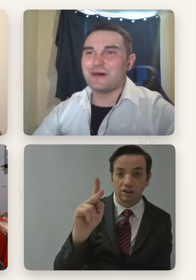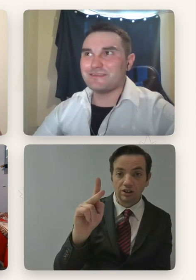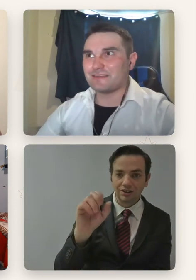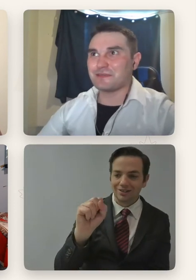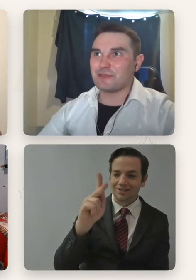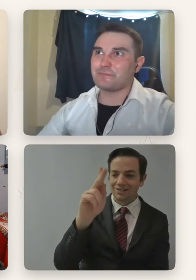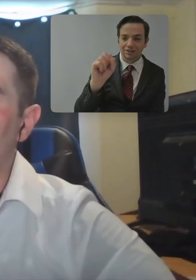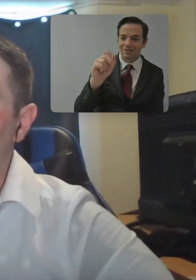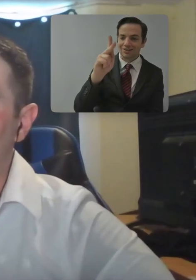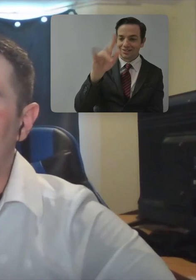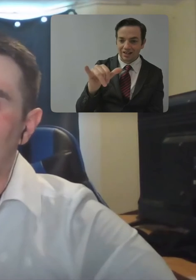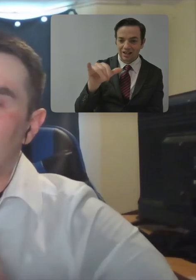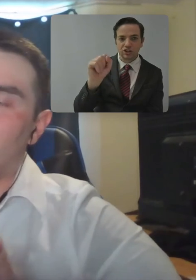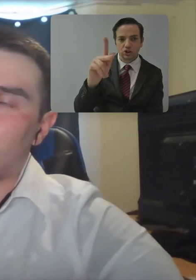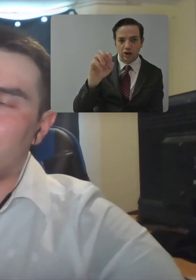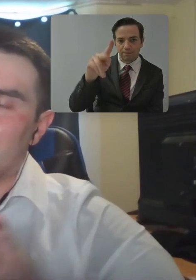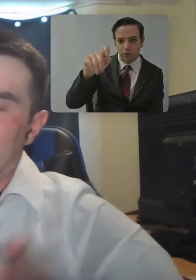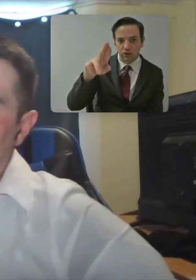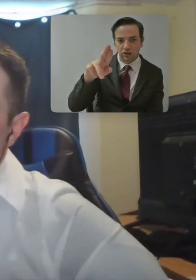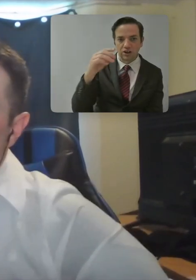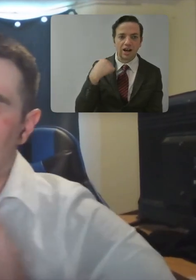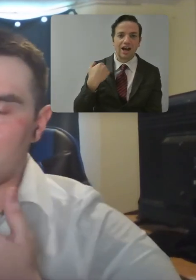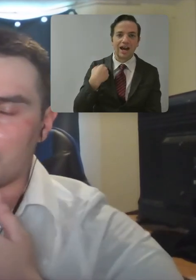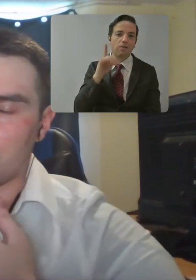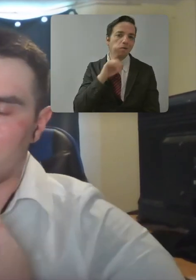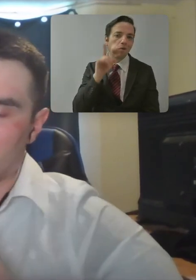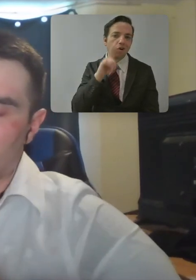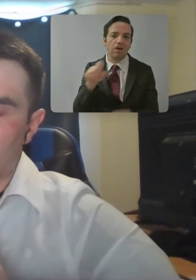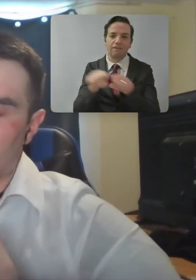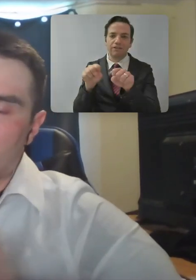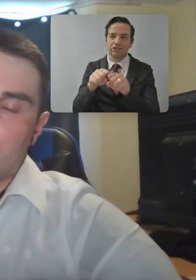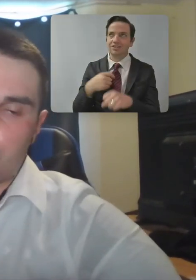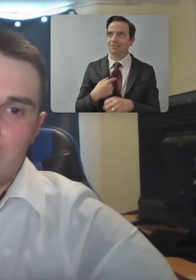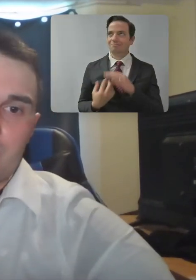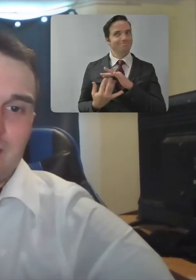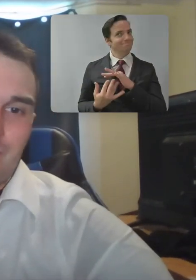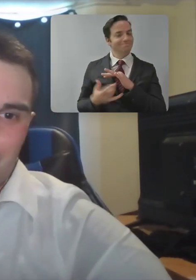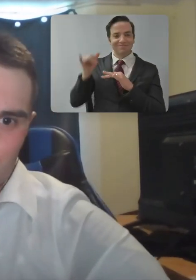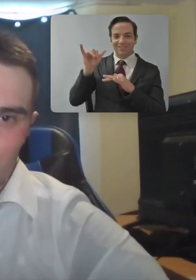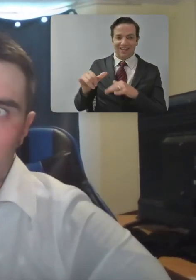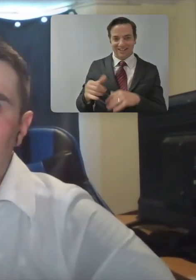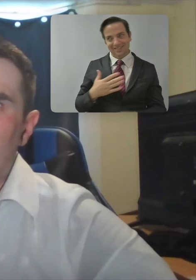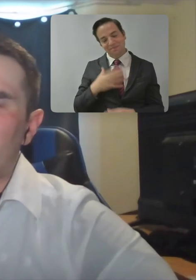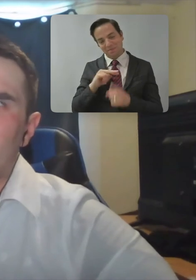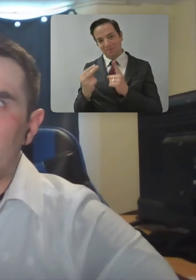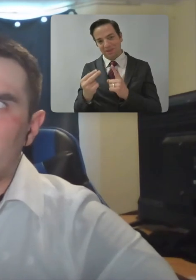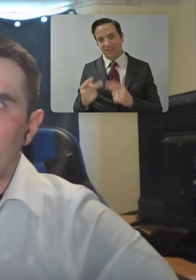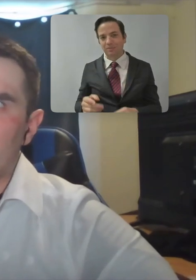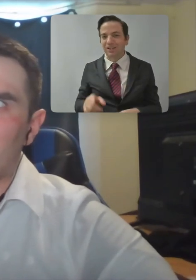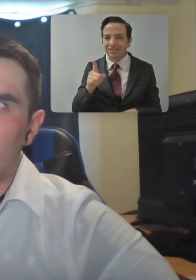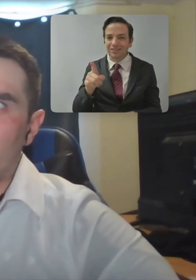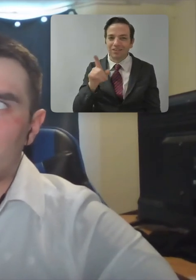But I think people are, even though it's acting and you play pretend by telling the truth, but